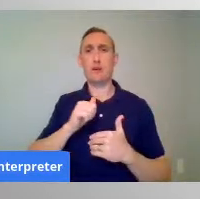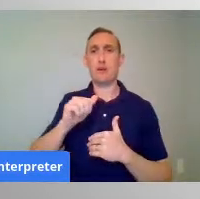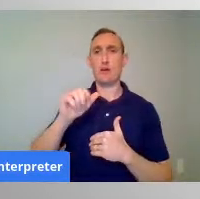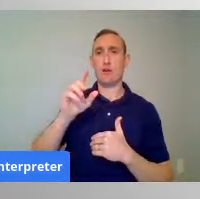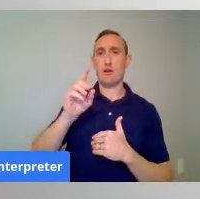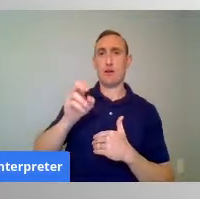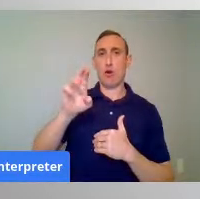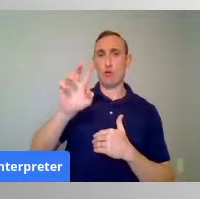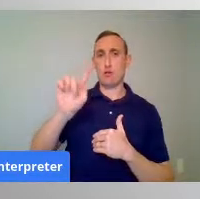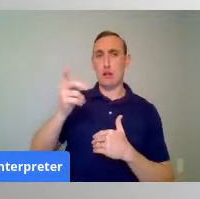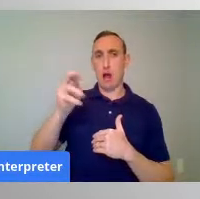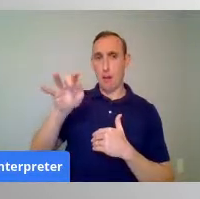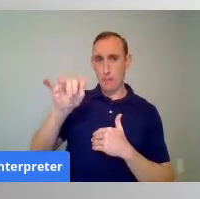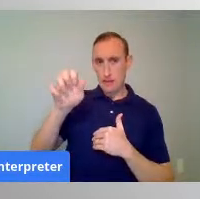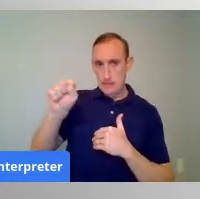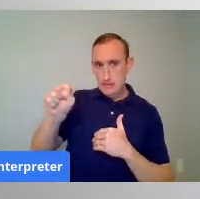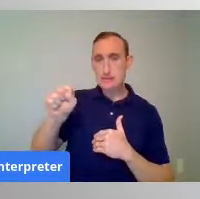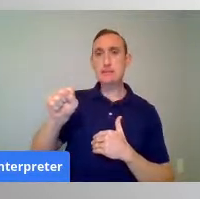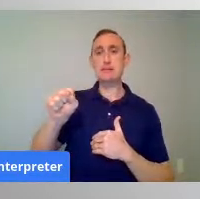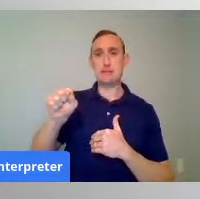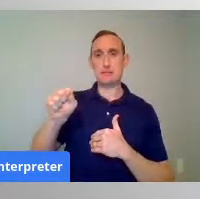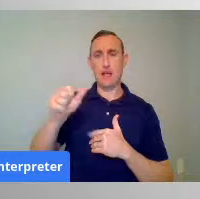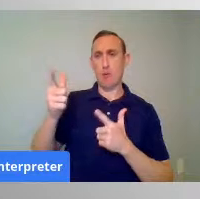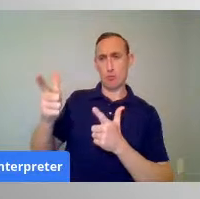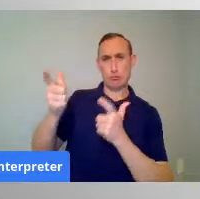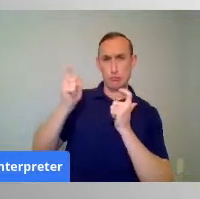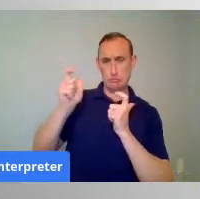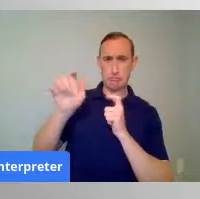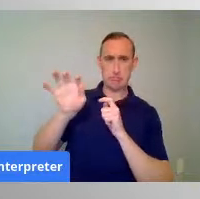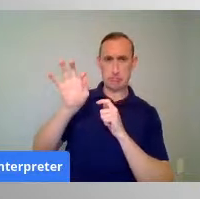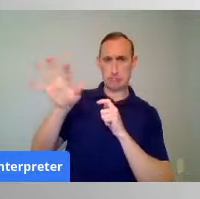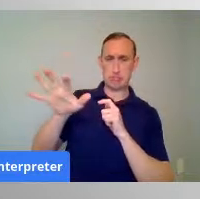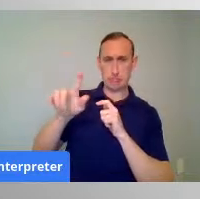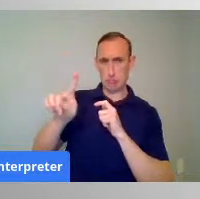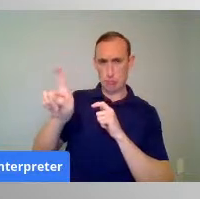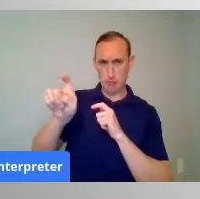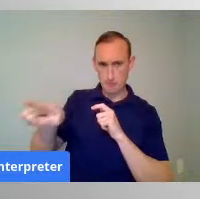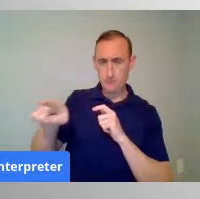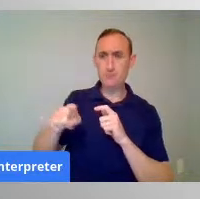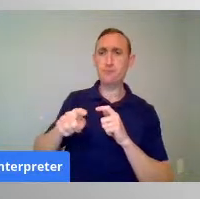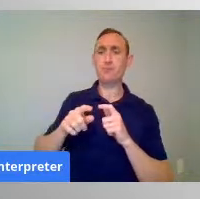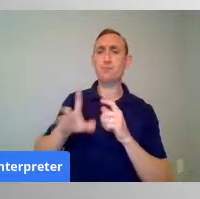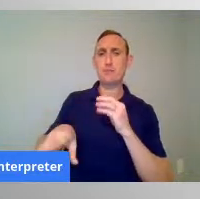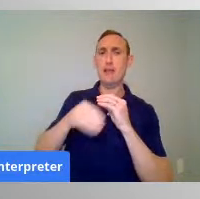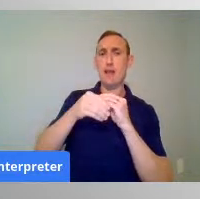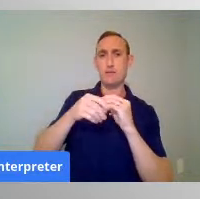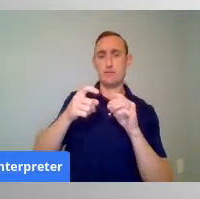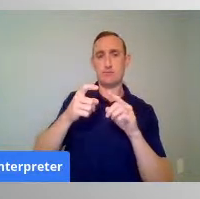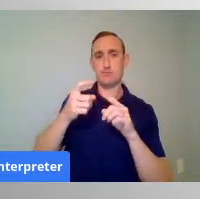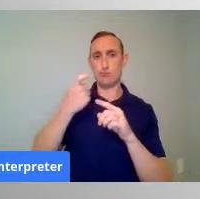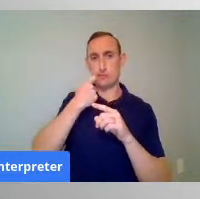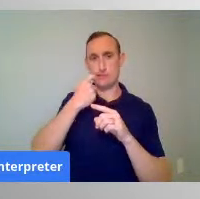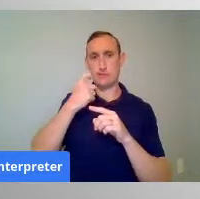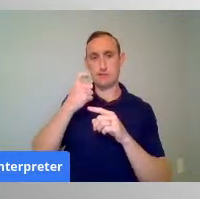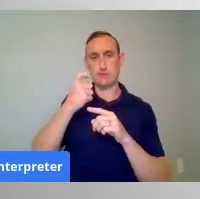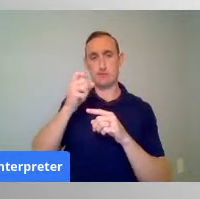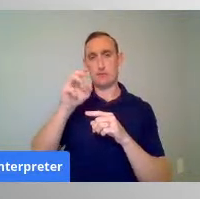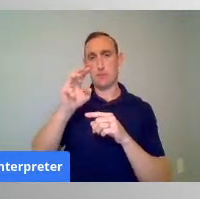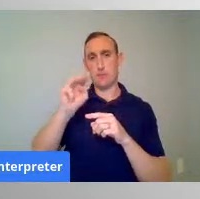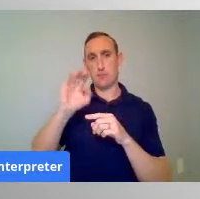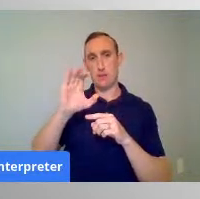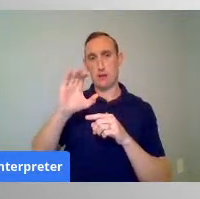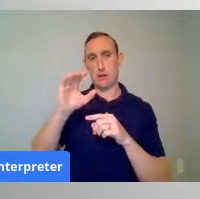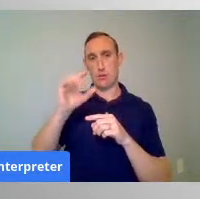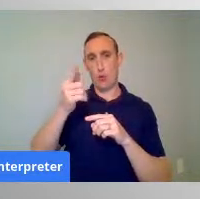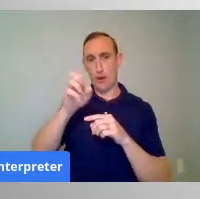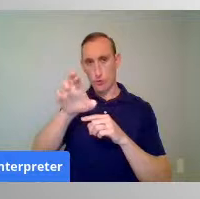watching Mr. Harris's face and trying to stay on according to our time. Just to add to what Ms. McGuire said, that so many of